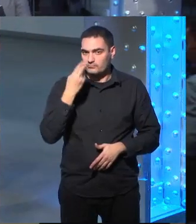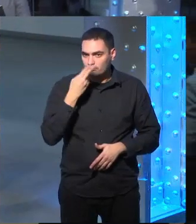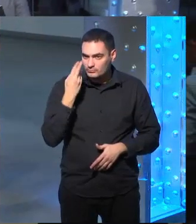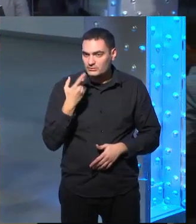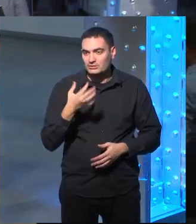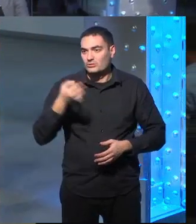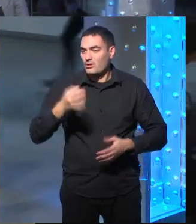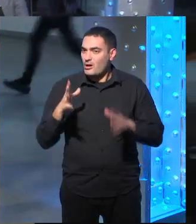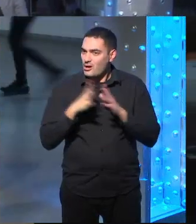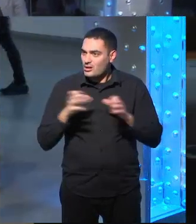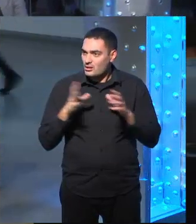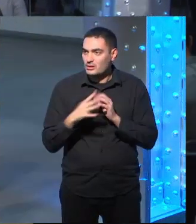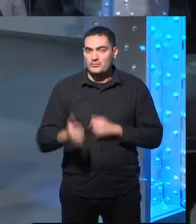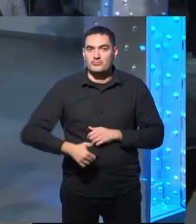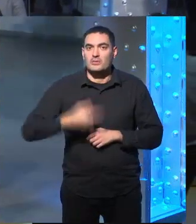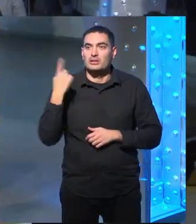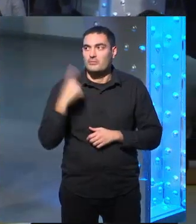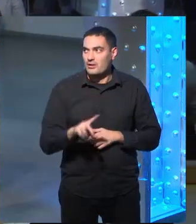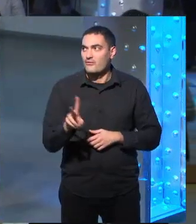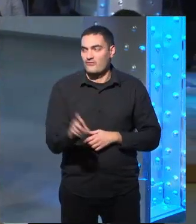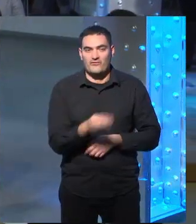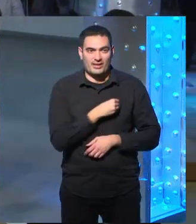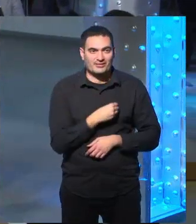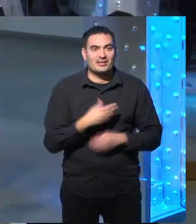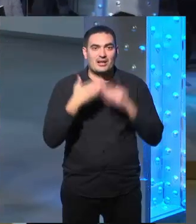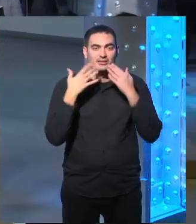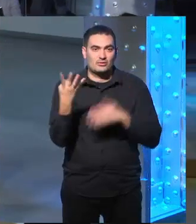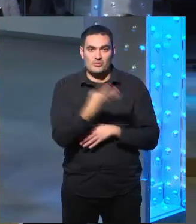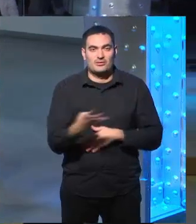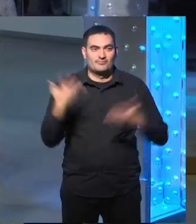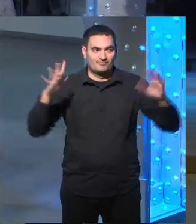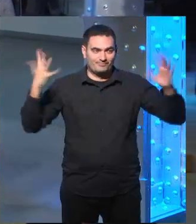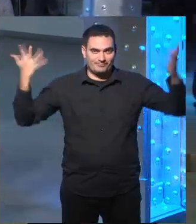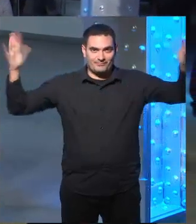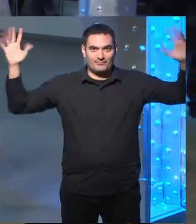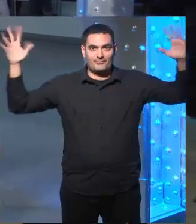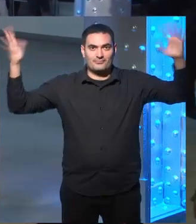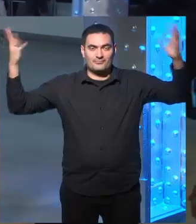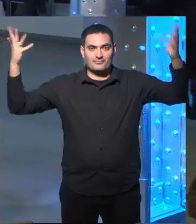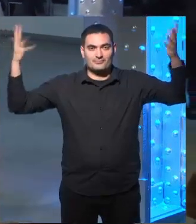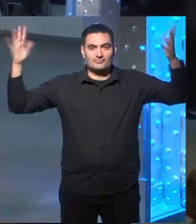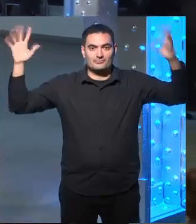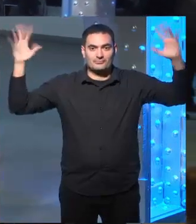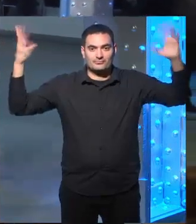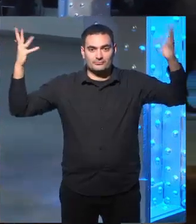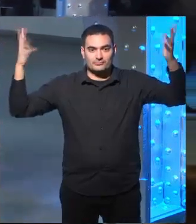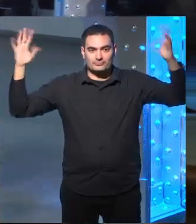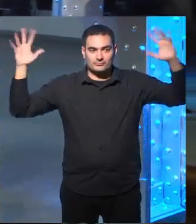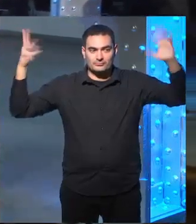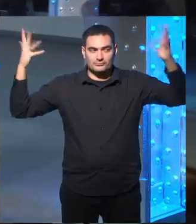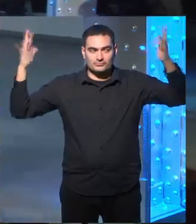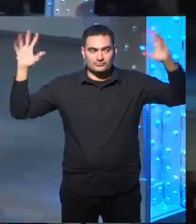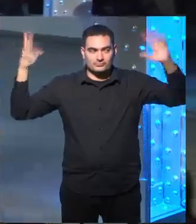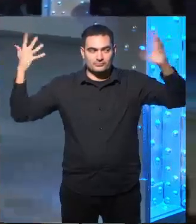very interesting. I'm sure that we all want to listen to you further, but thank you all for your presence here